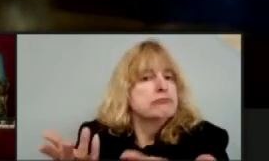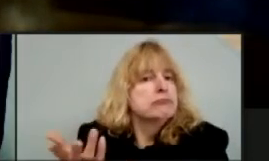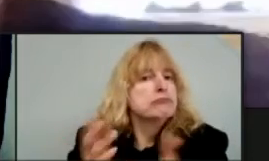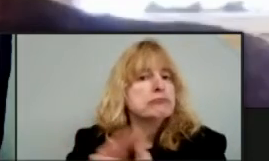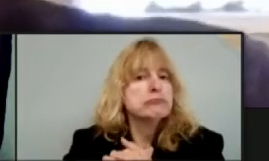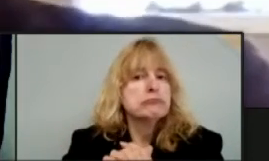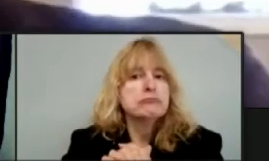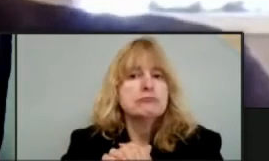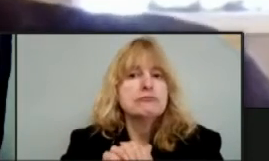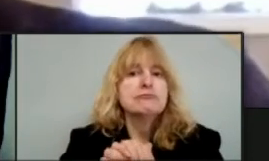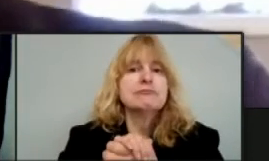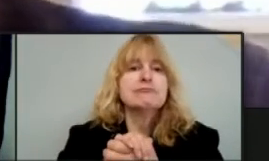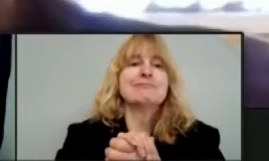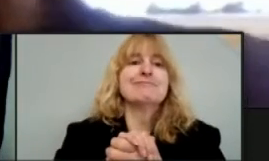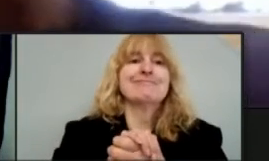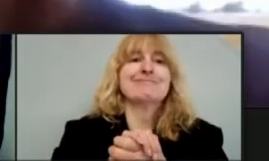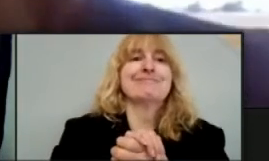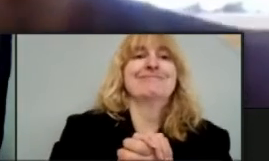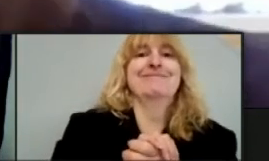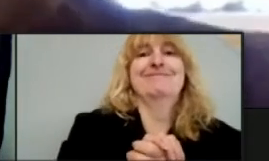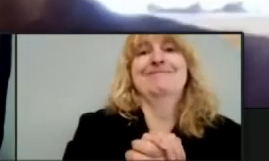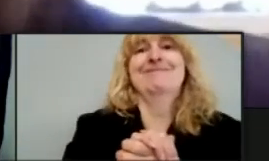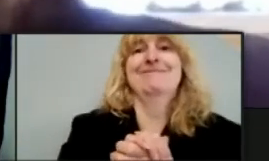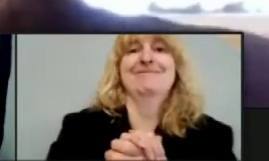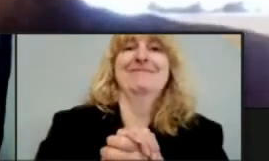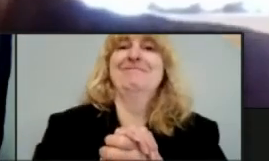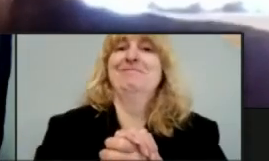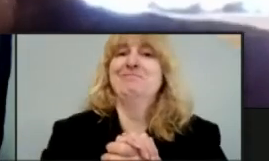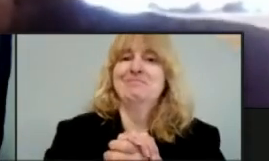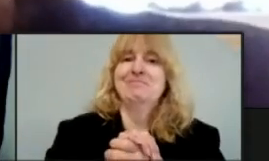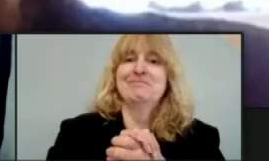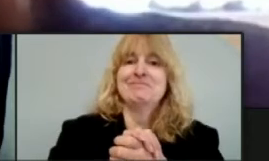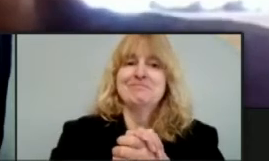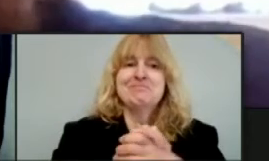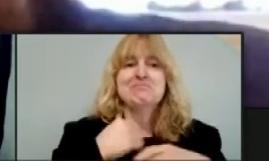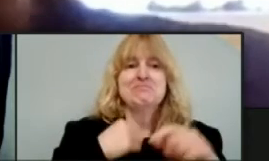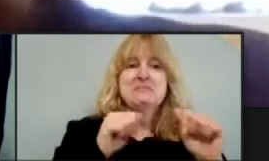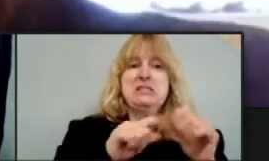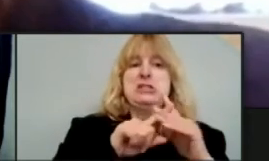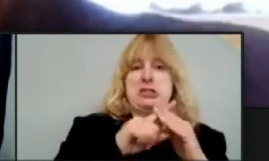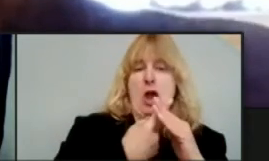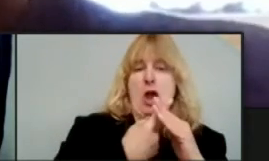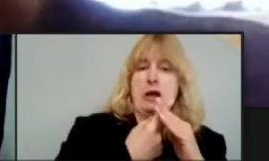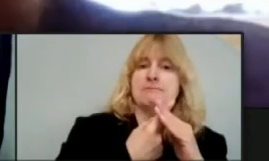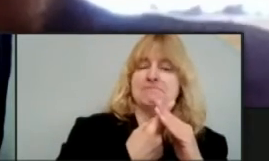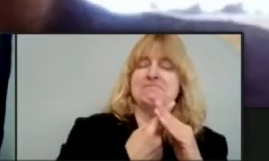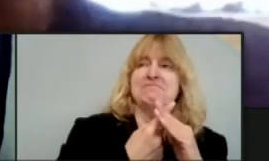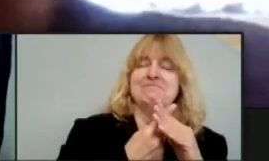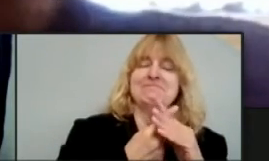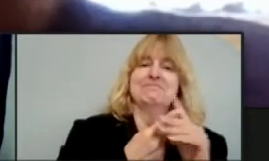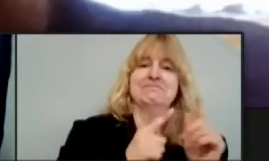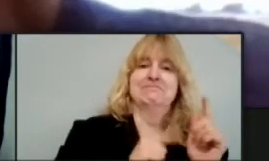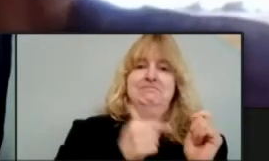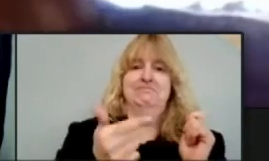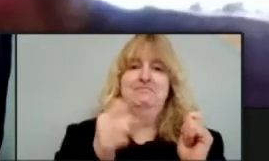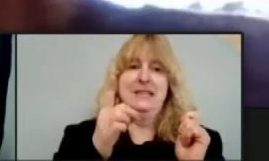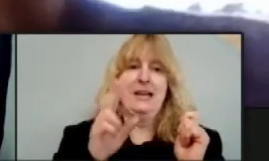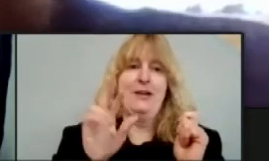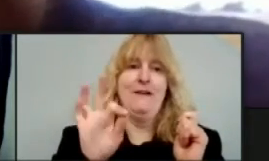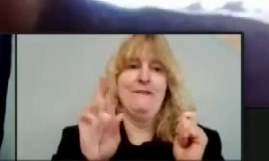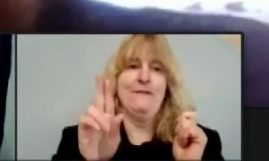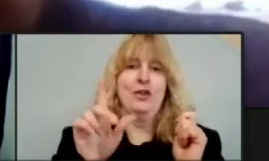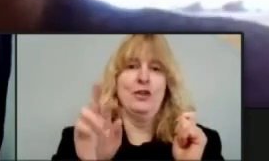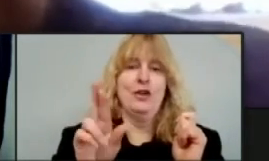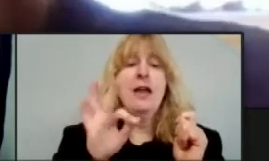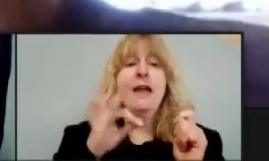I can start that conversation if you'd like, Dr. Fuller. So if I were to cut my arm or break my